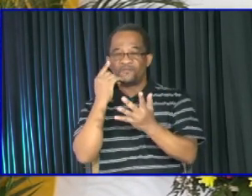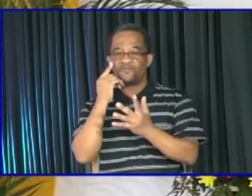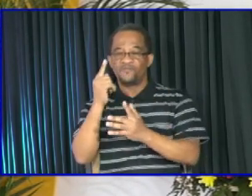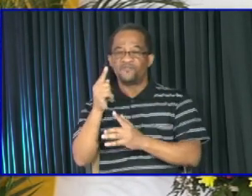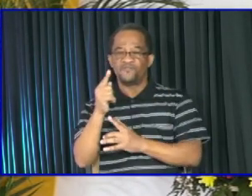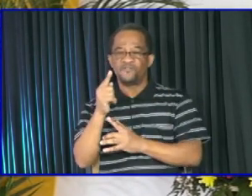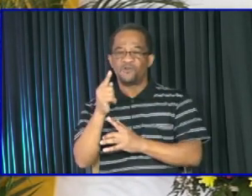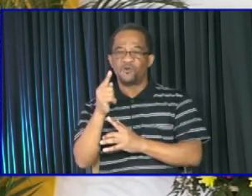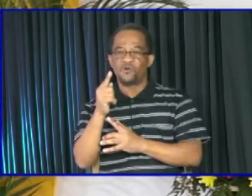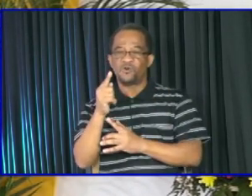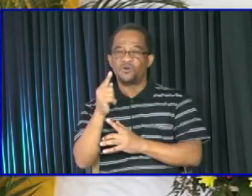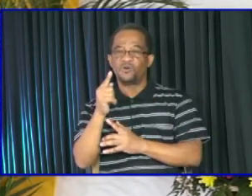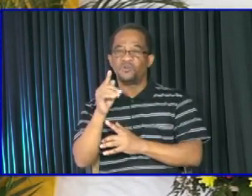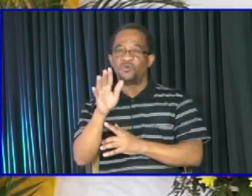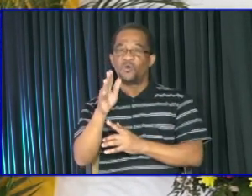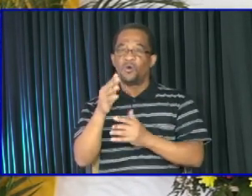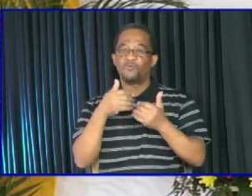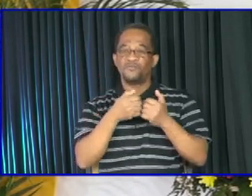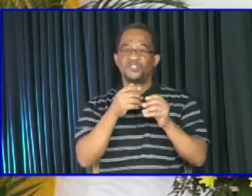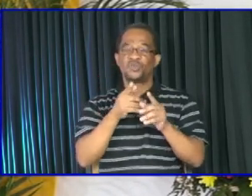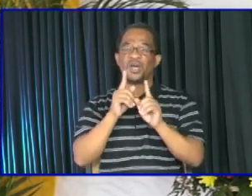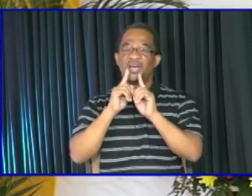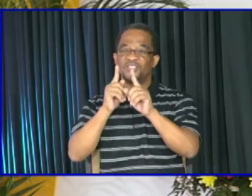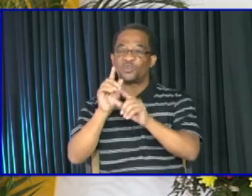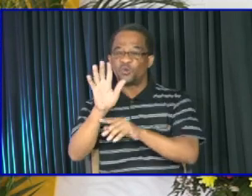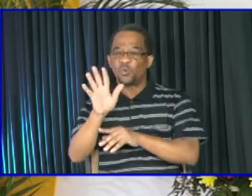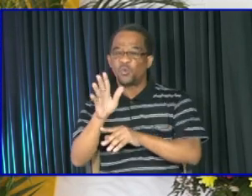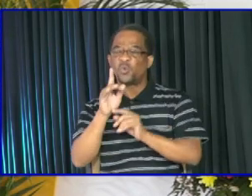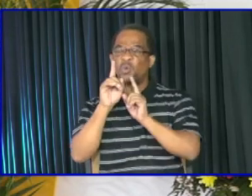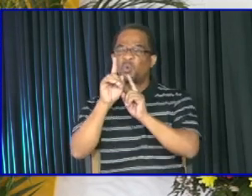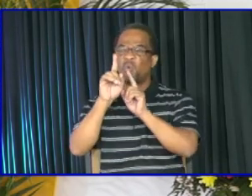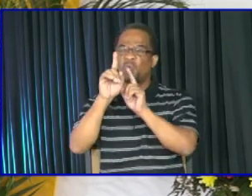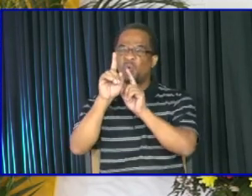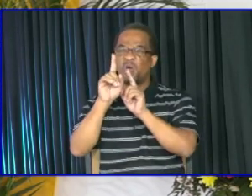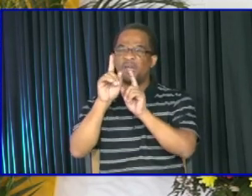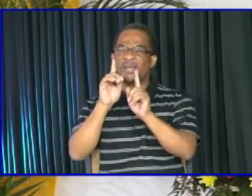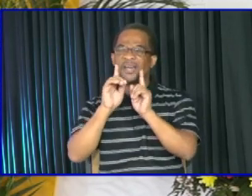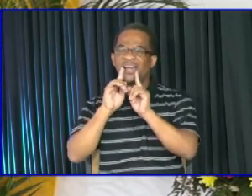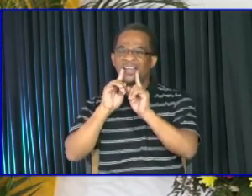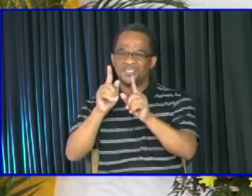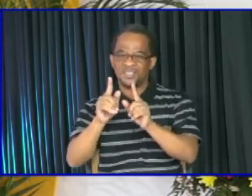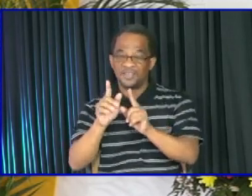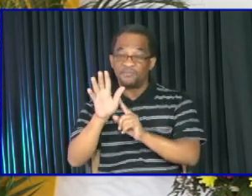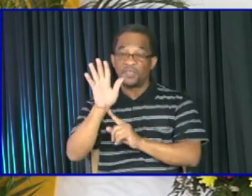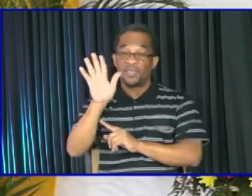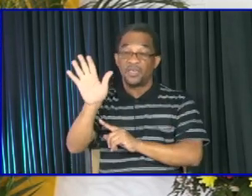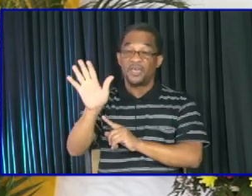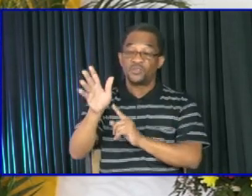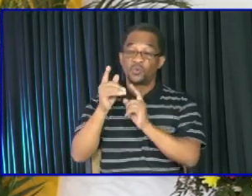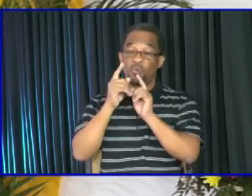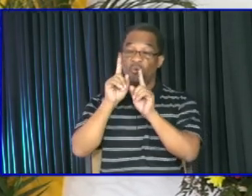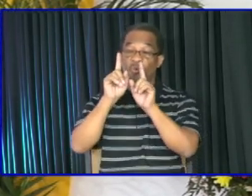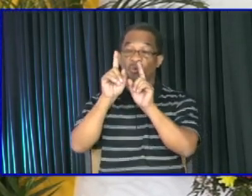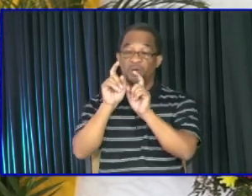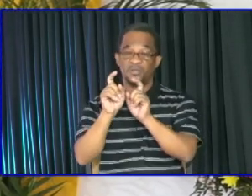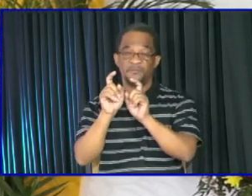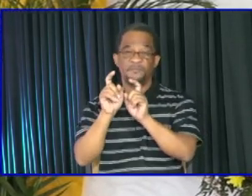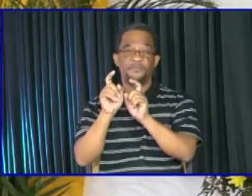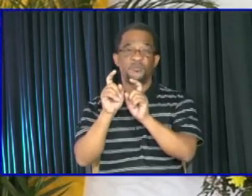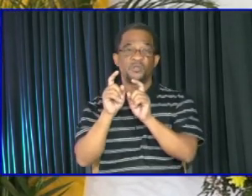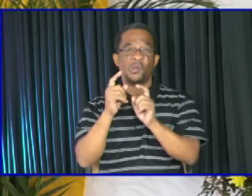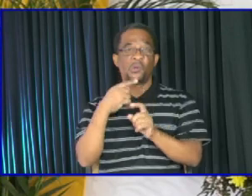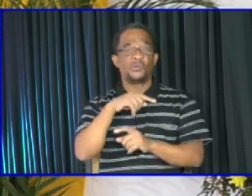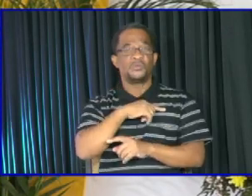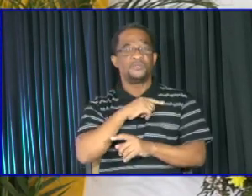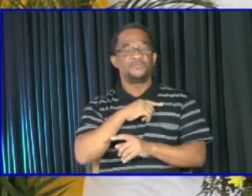the popping of that big question. And then nothing happens and you're still waiting. We're talking